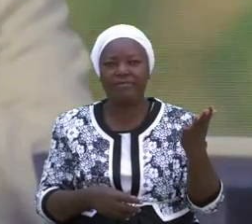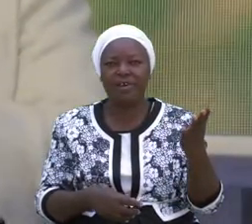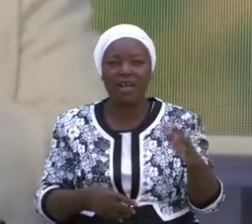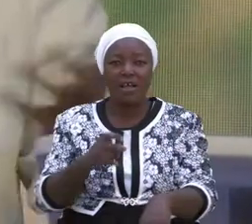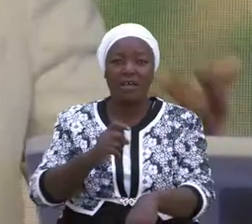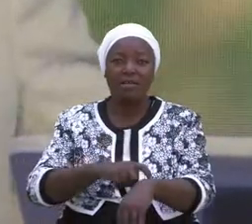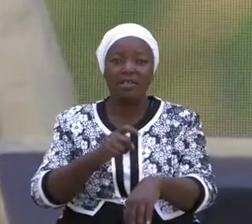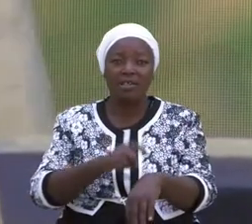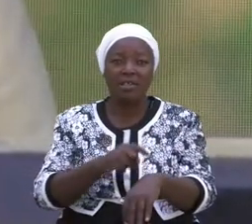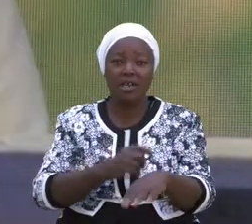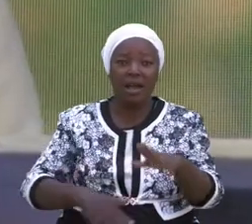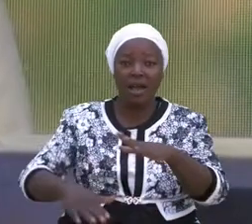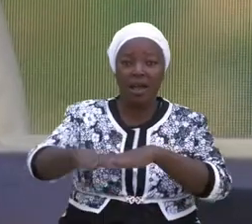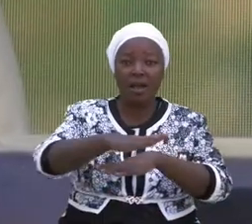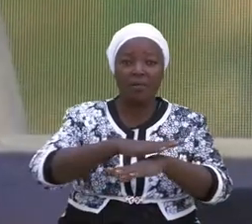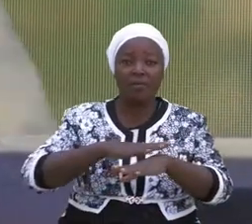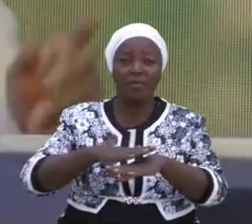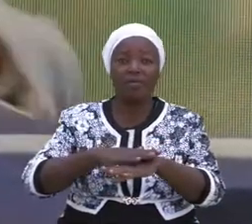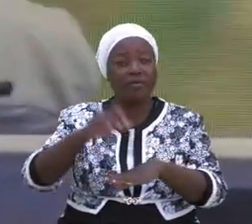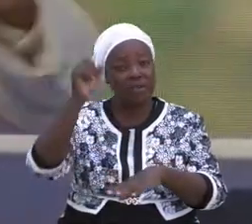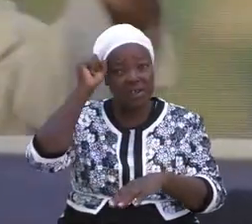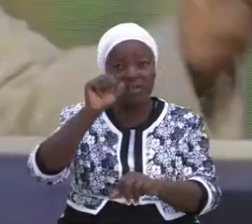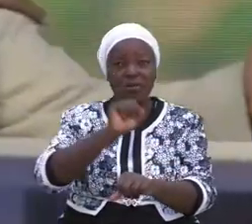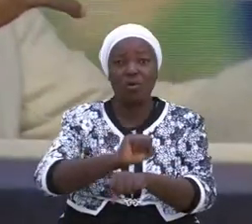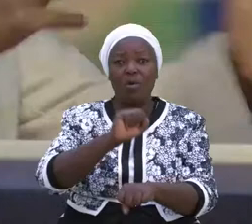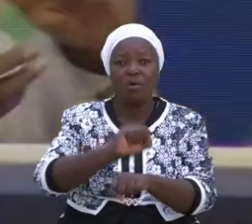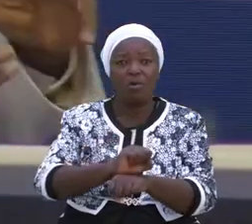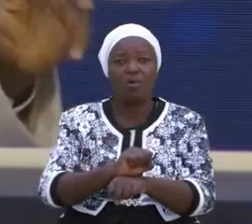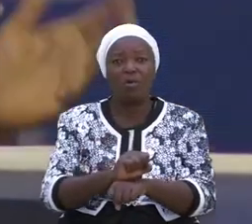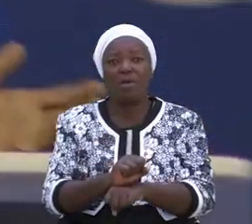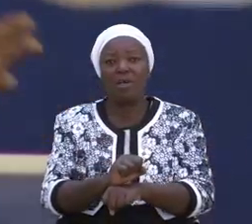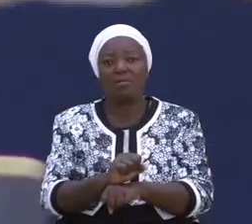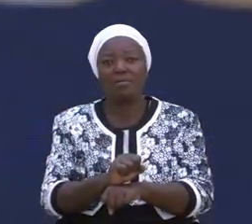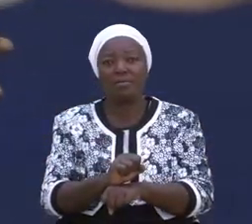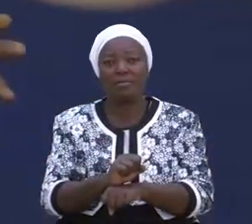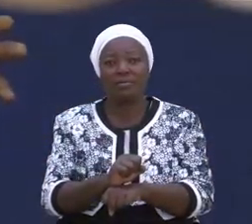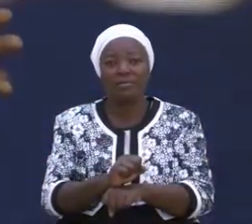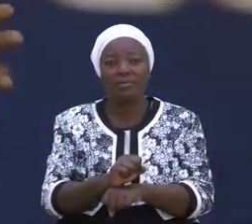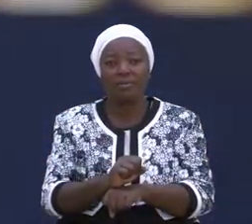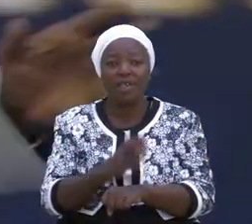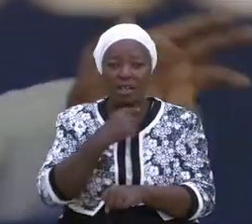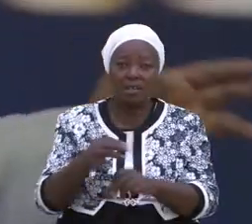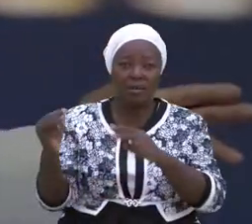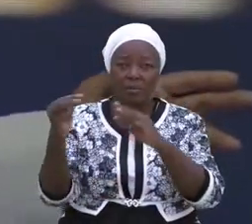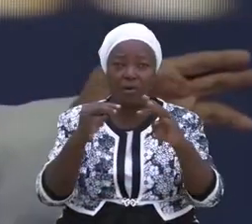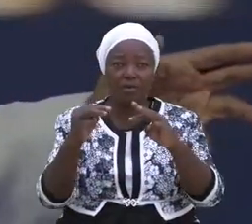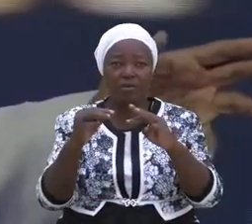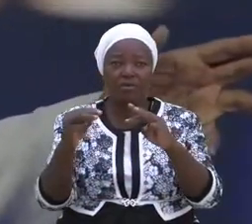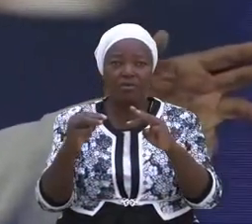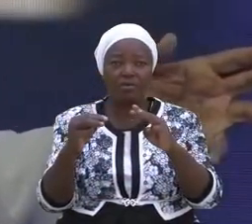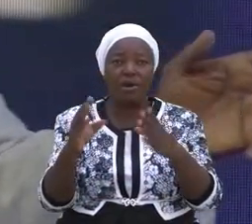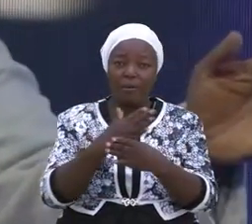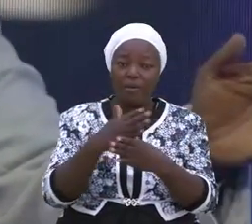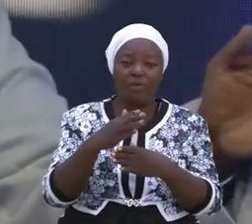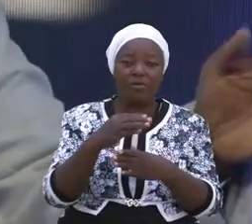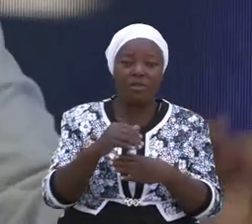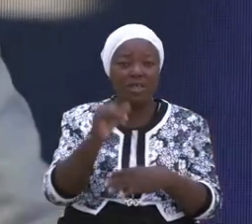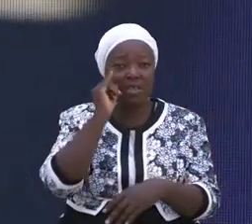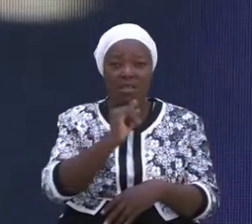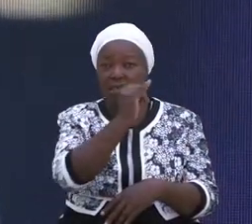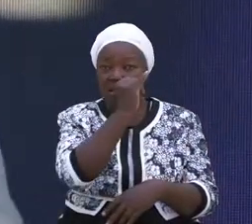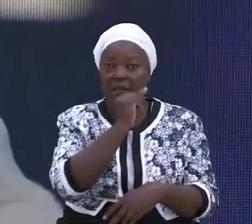above his workmanship. There was a war between Israel and an